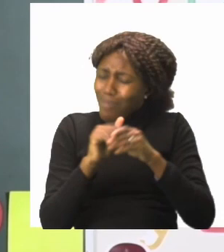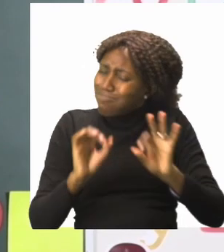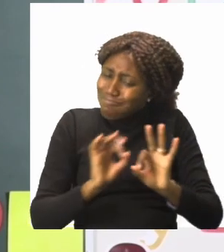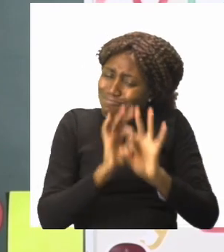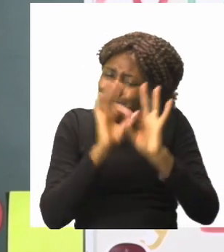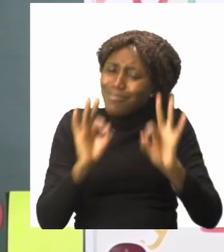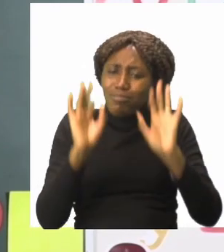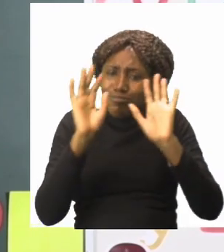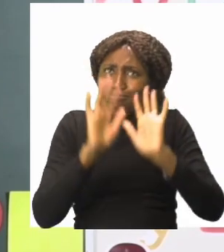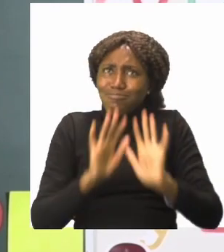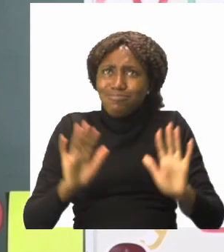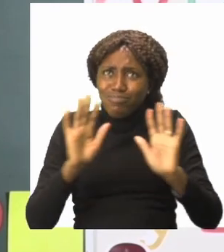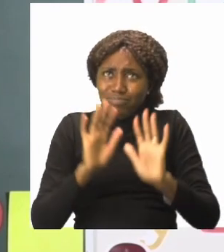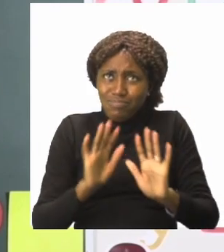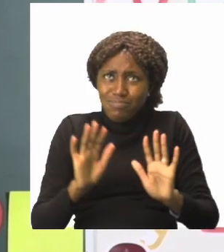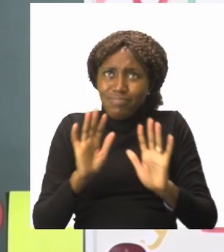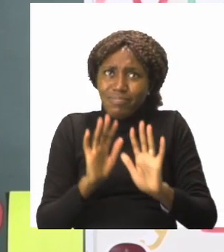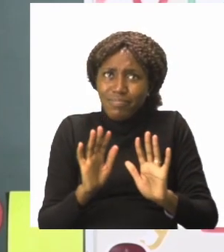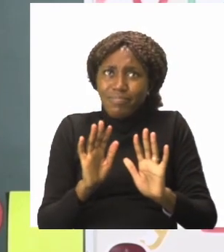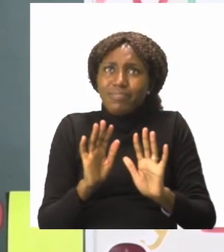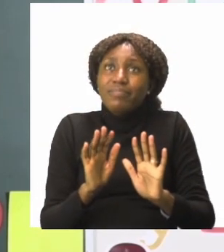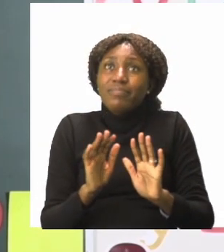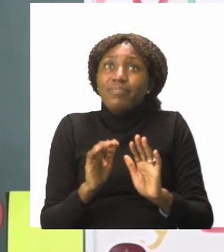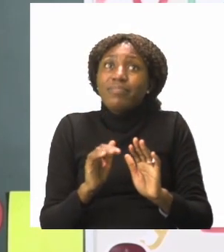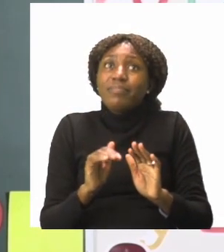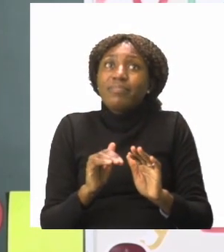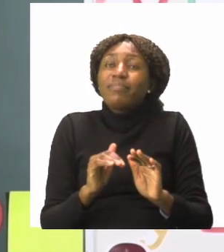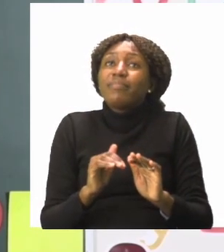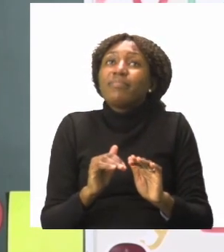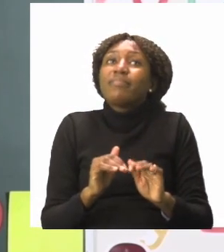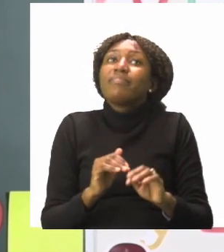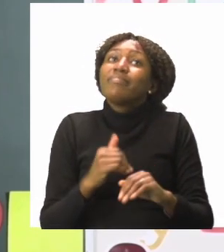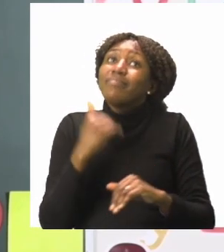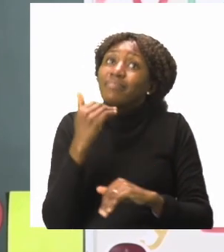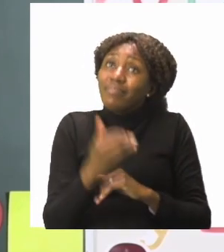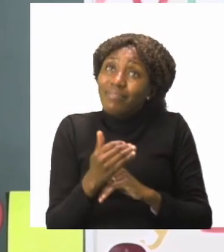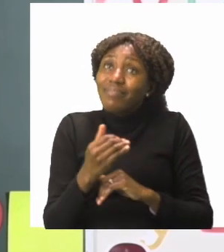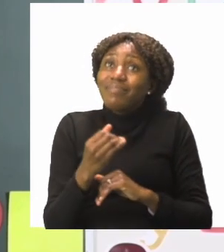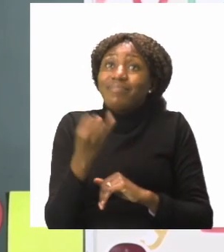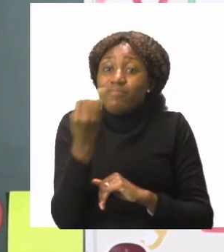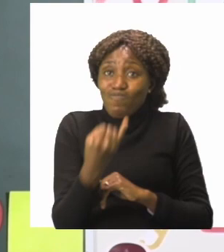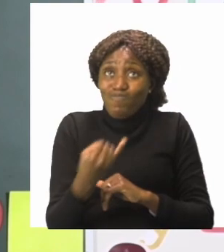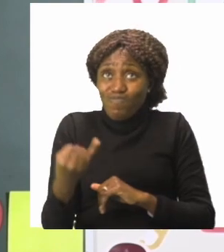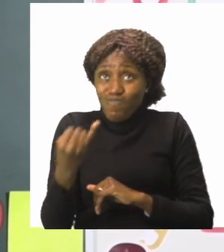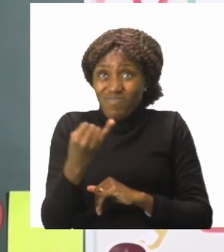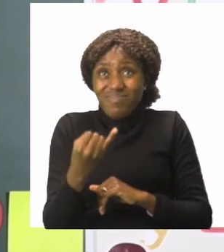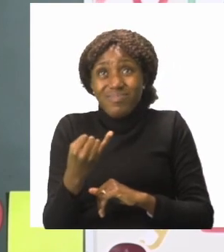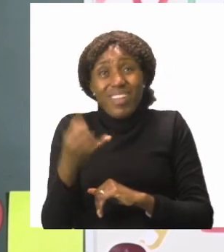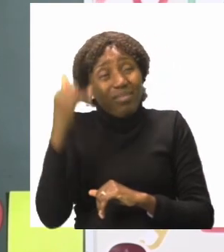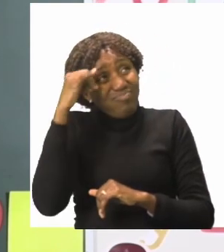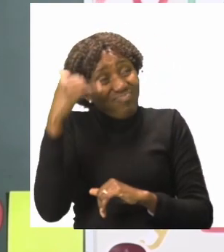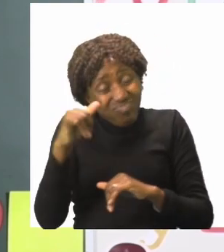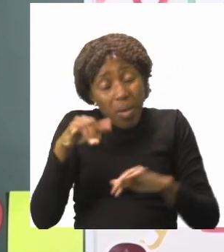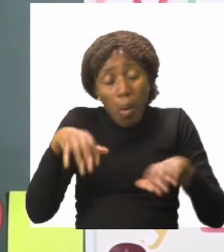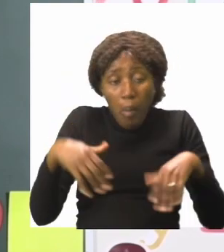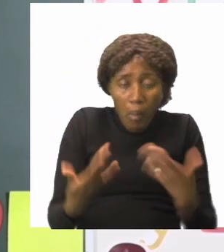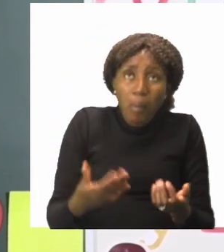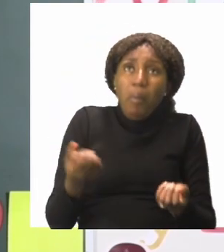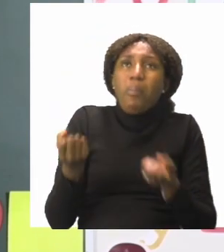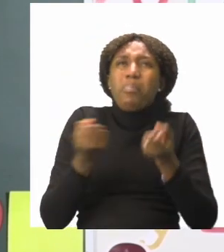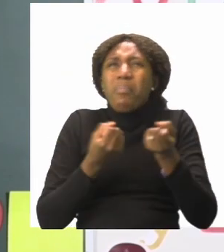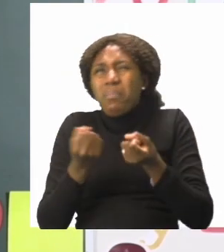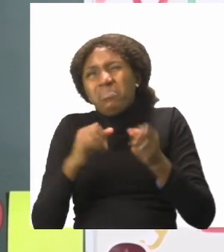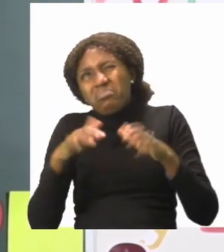nicely. Then draw your local transport. Make sure that it can be something that you can